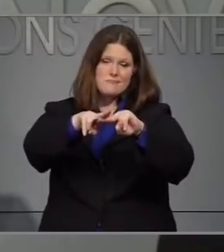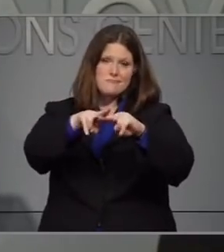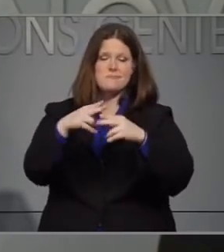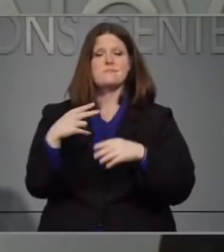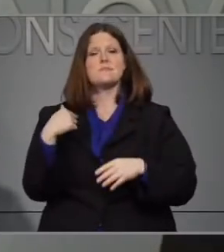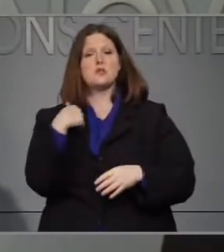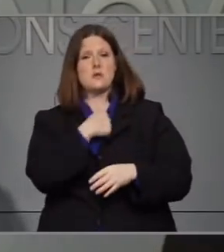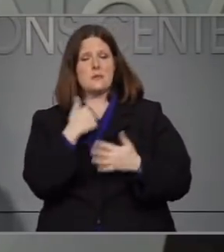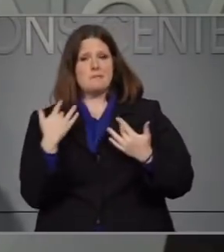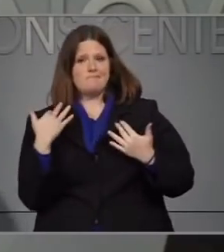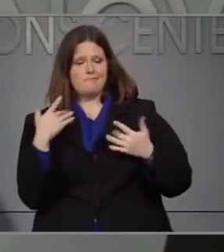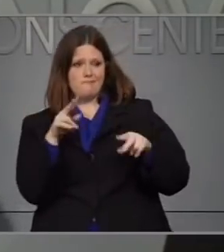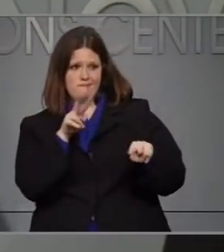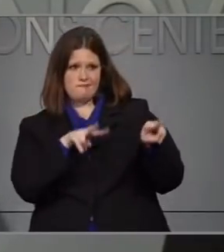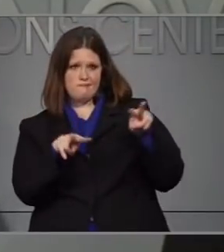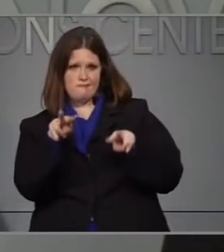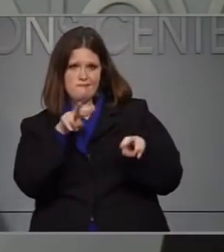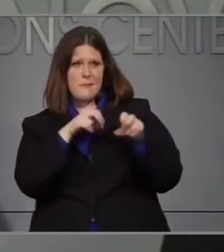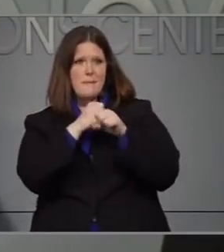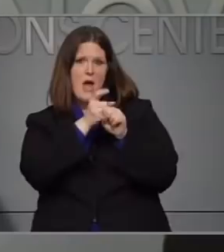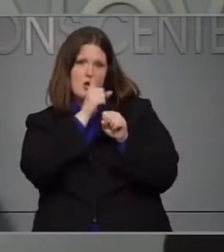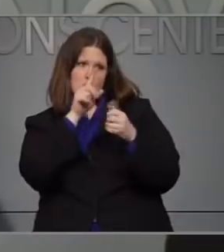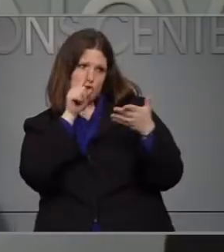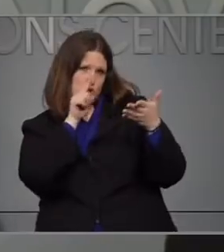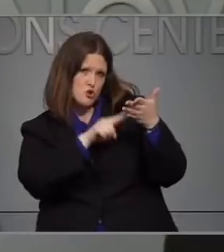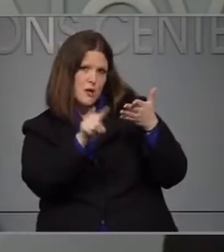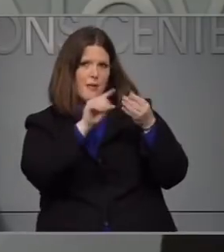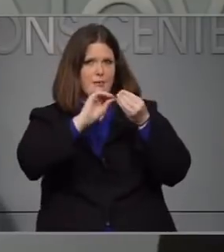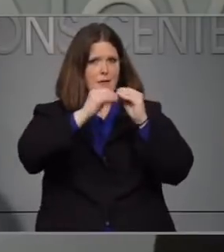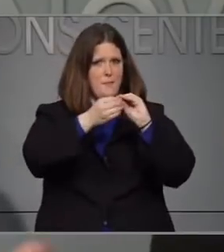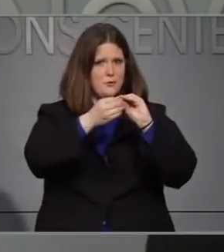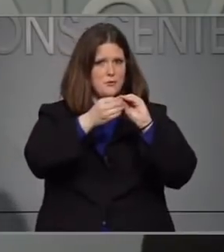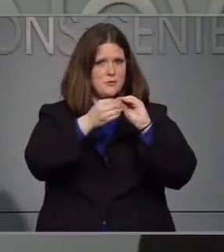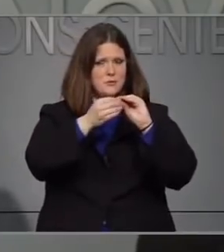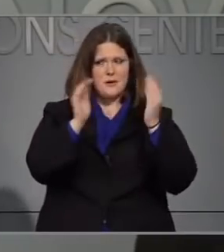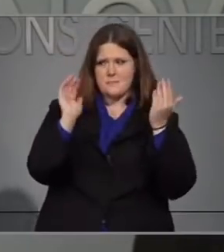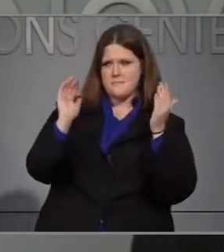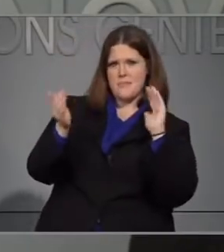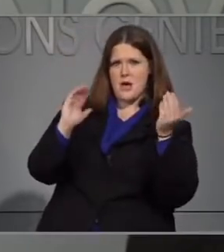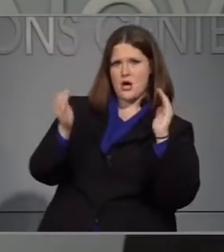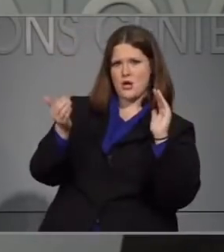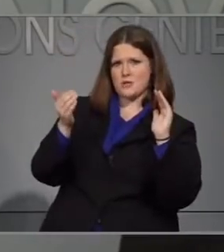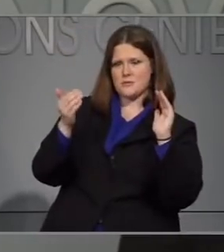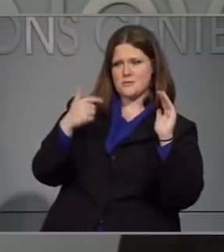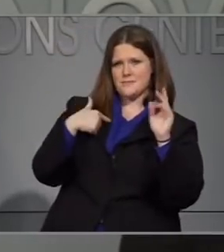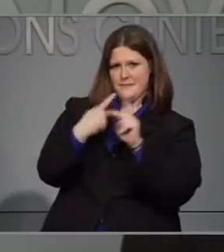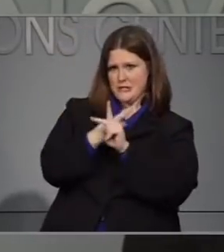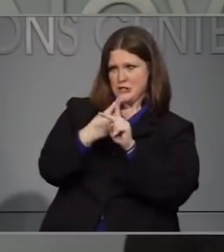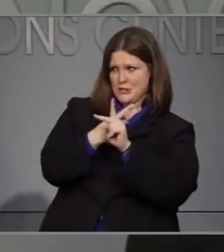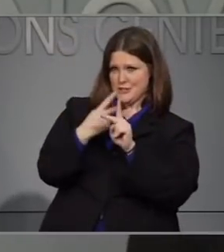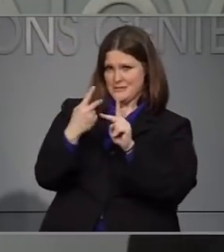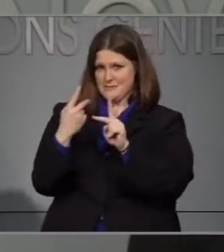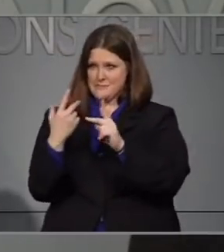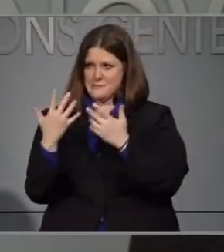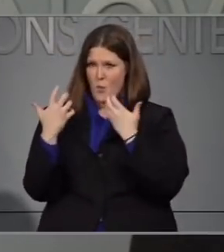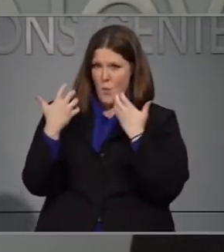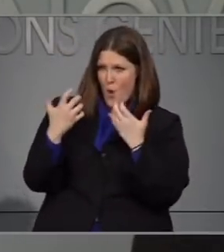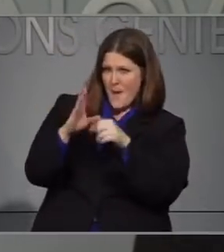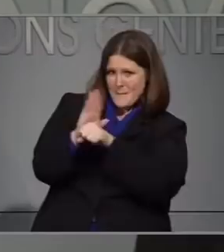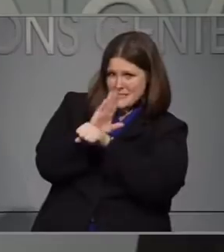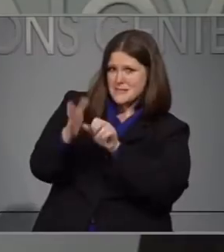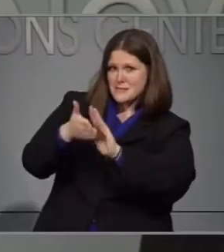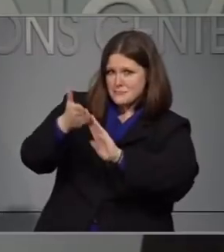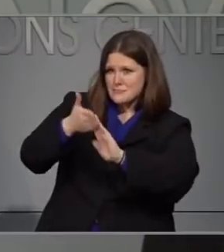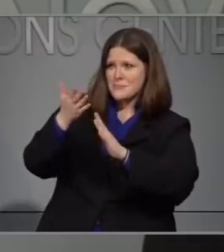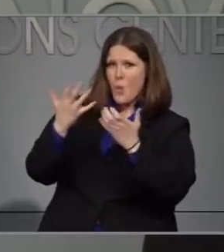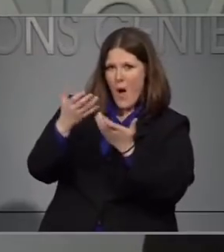sure that we are always looking at that data, but trying to weigh that against, understandably. We want to reignite the economy. We